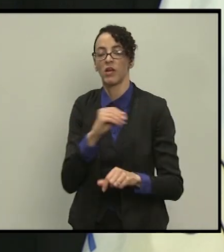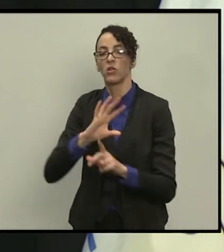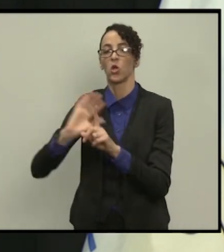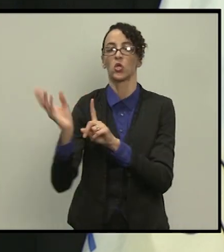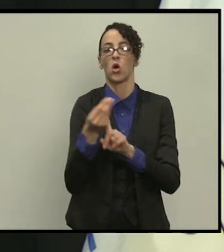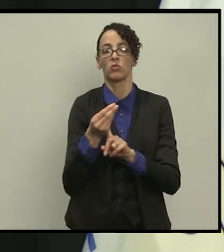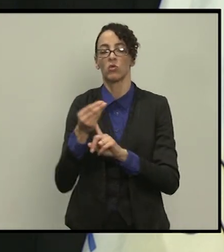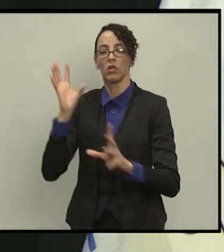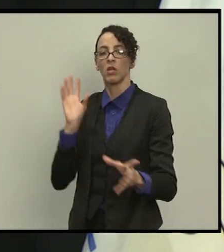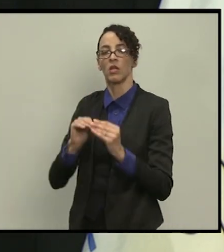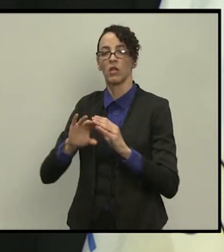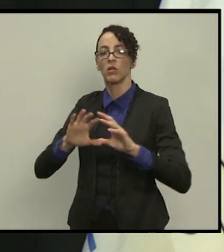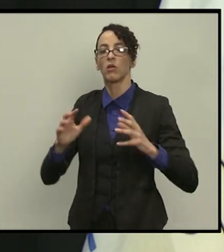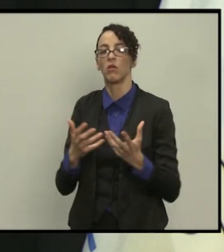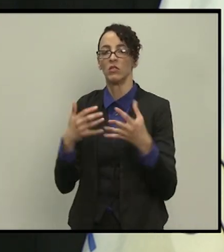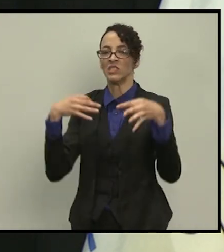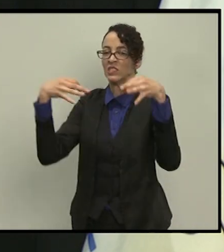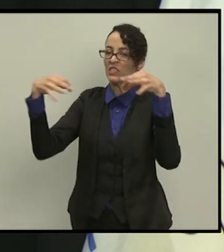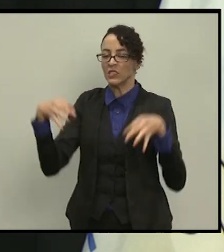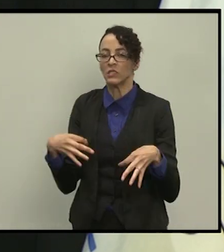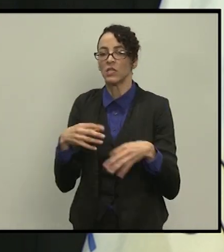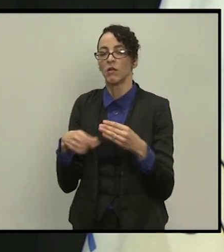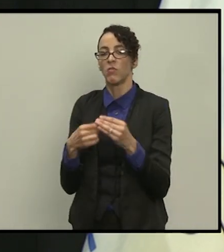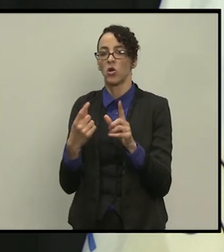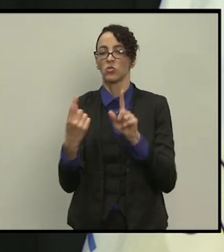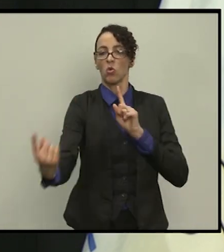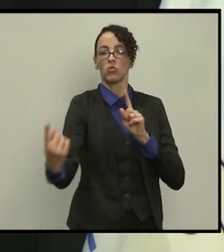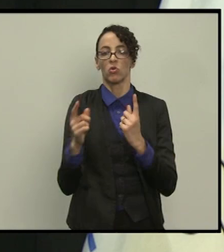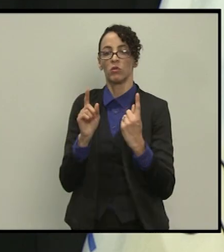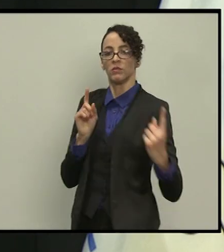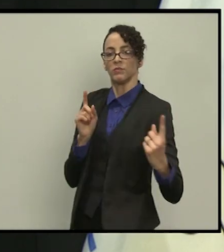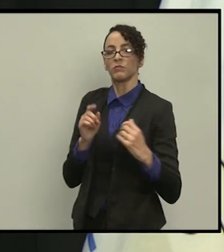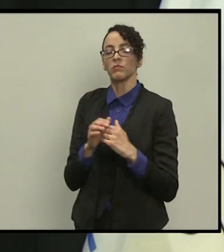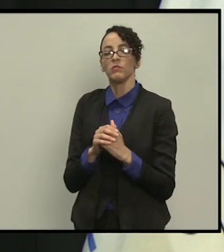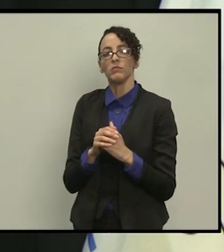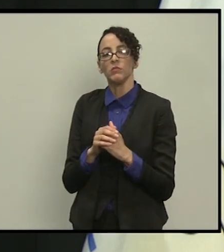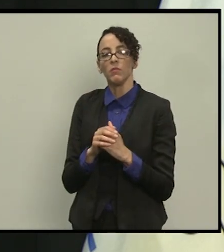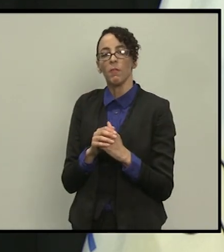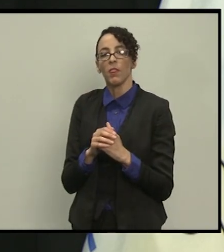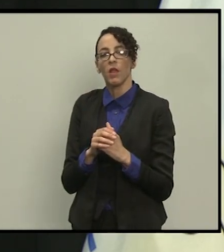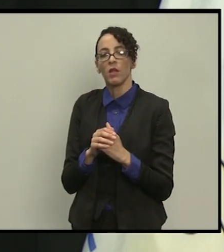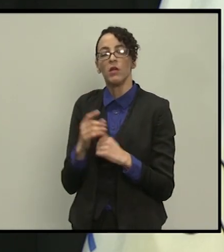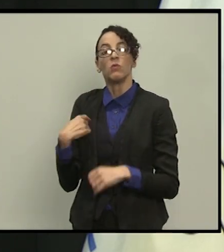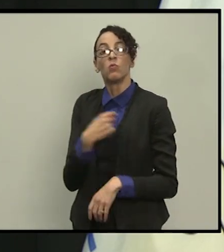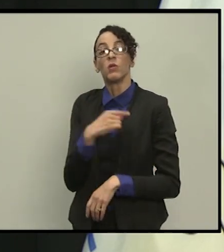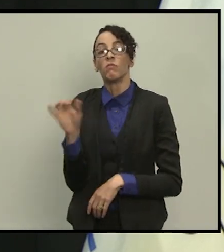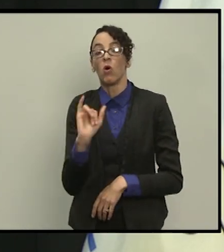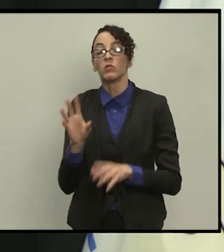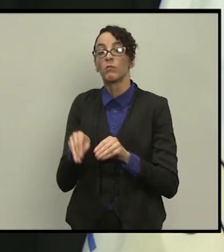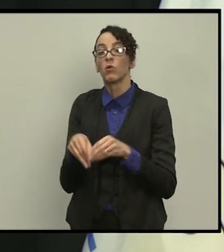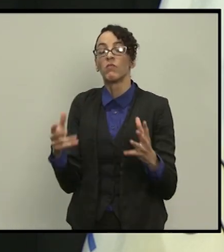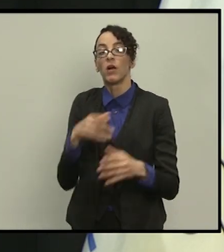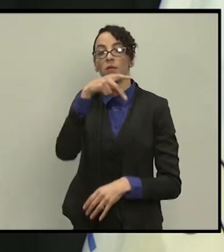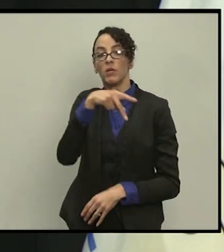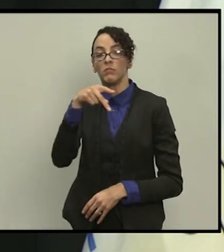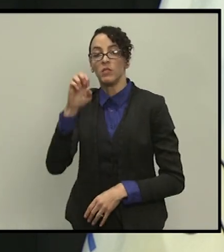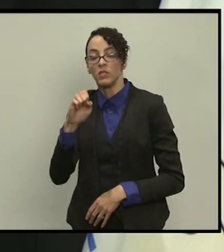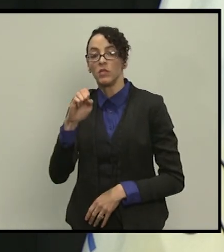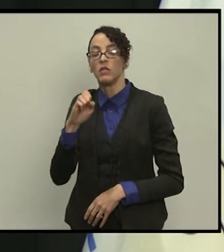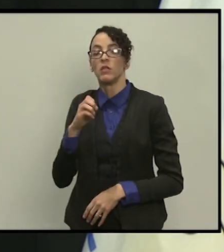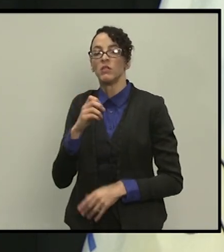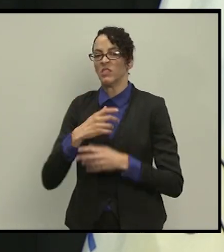to also offer gift cards and protective equipment, personal protective equipment for them as they go out and do that